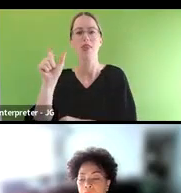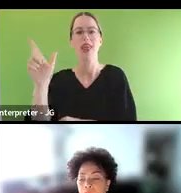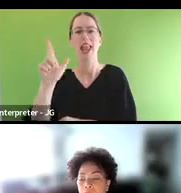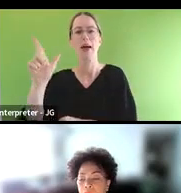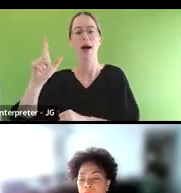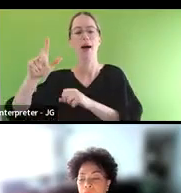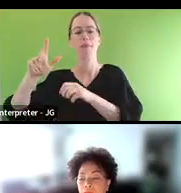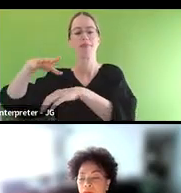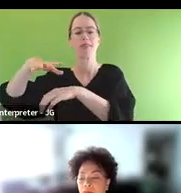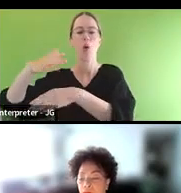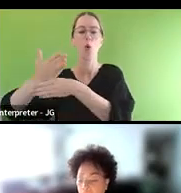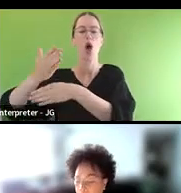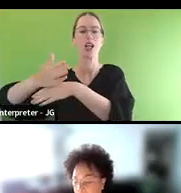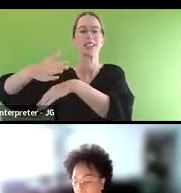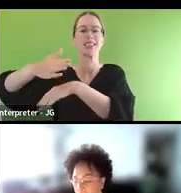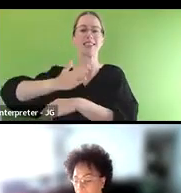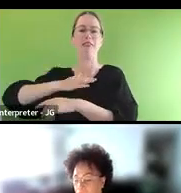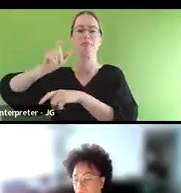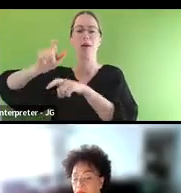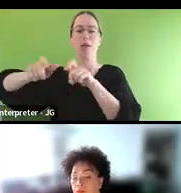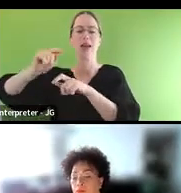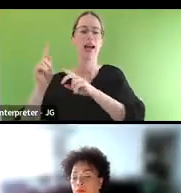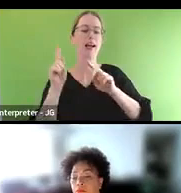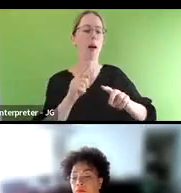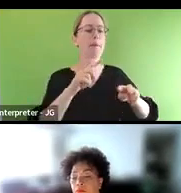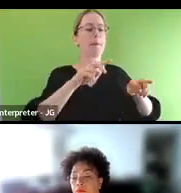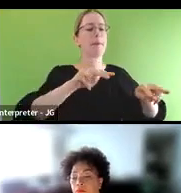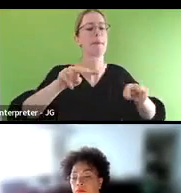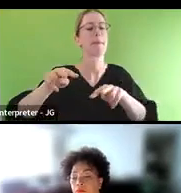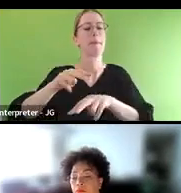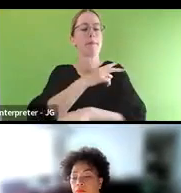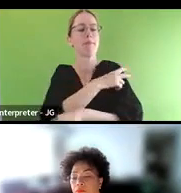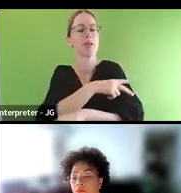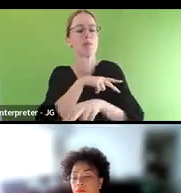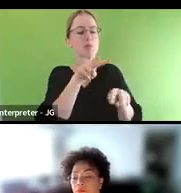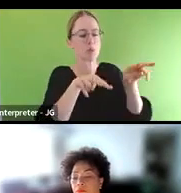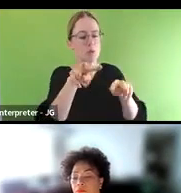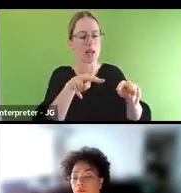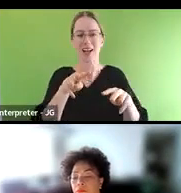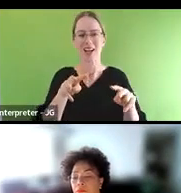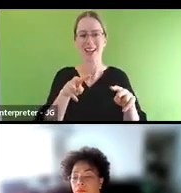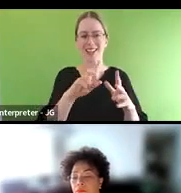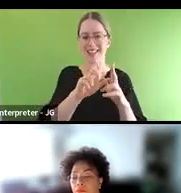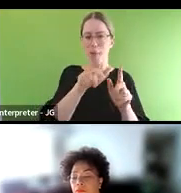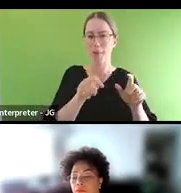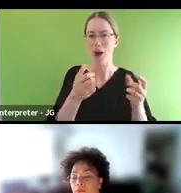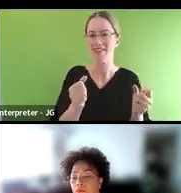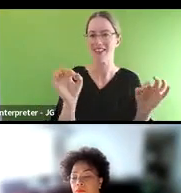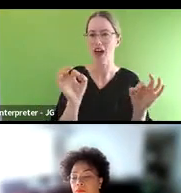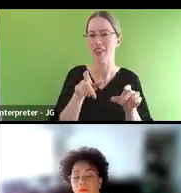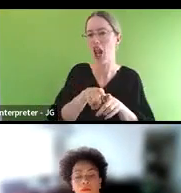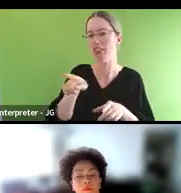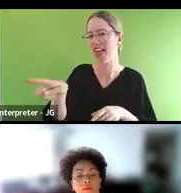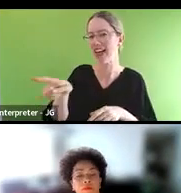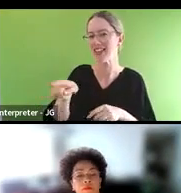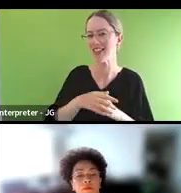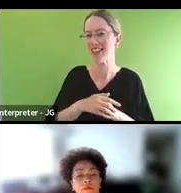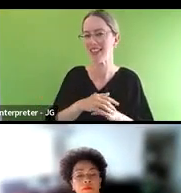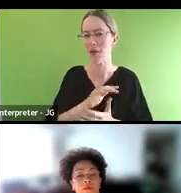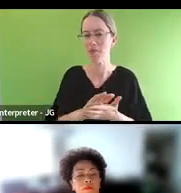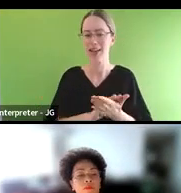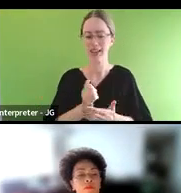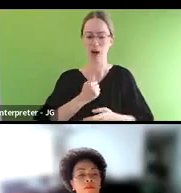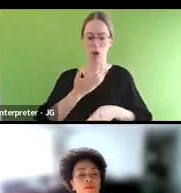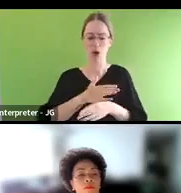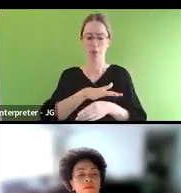or WorkSafe inspectors, where people actually have the ability to say, I am being discriminated against in my